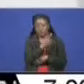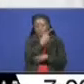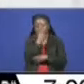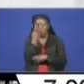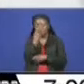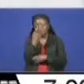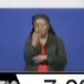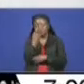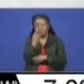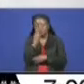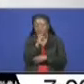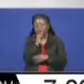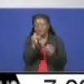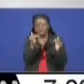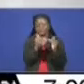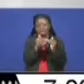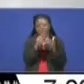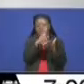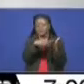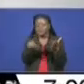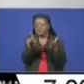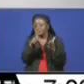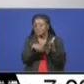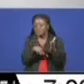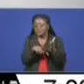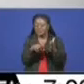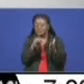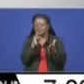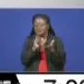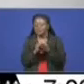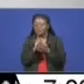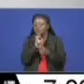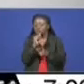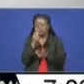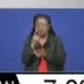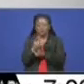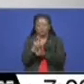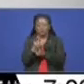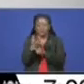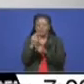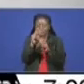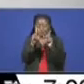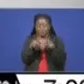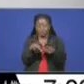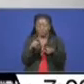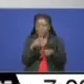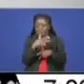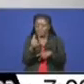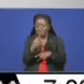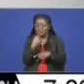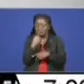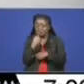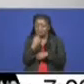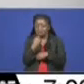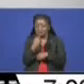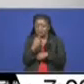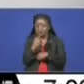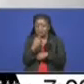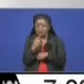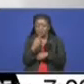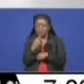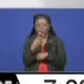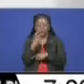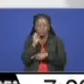of unfair dismissal, and that was not accurate because the person who they suggested was dismissed